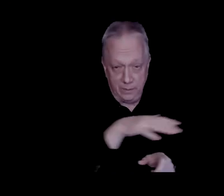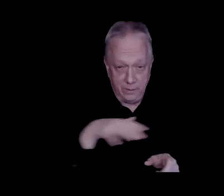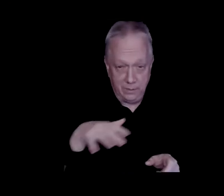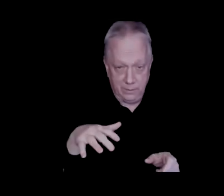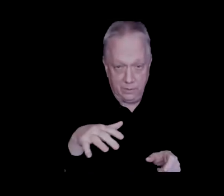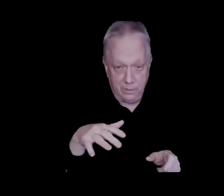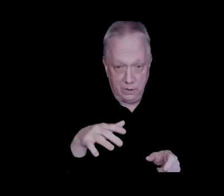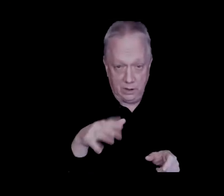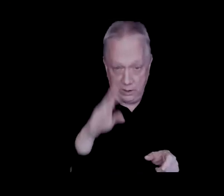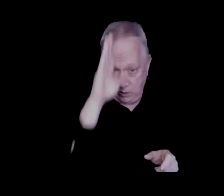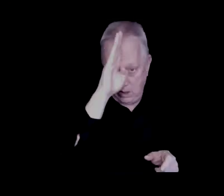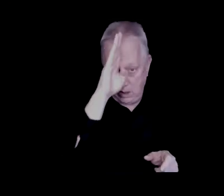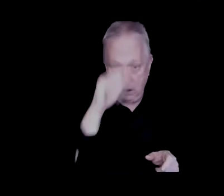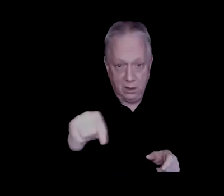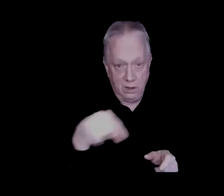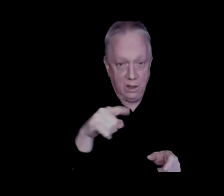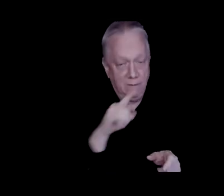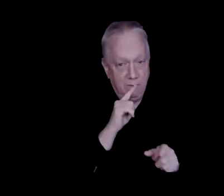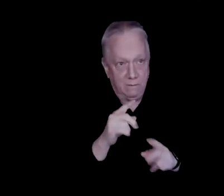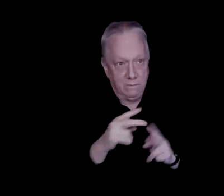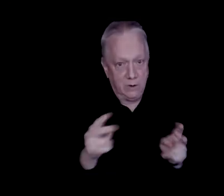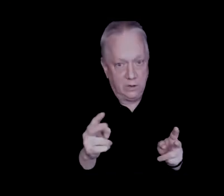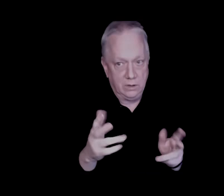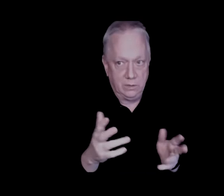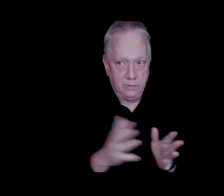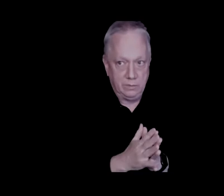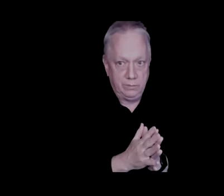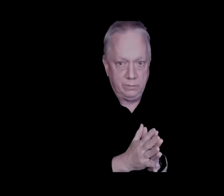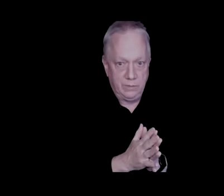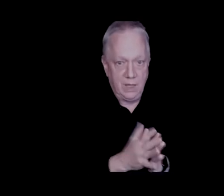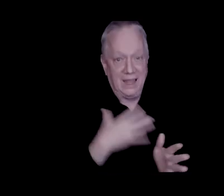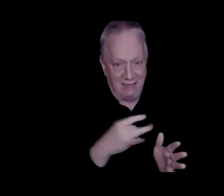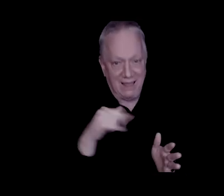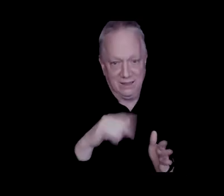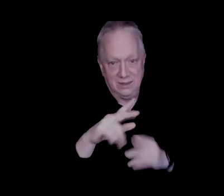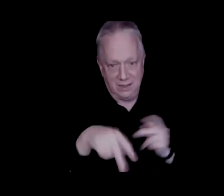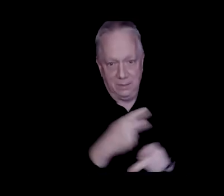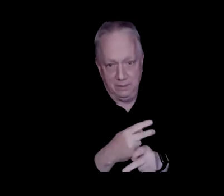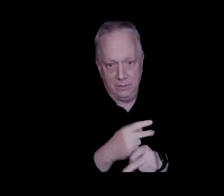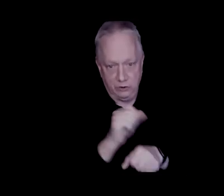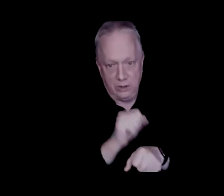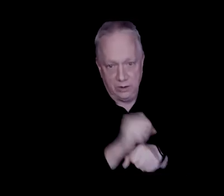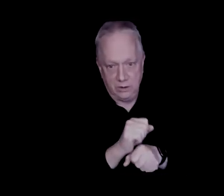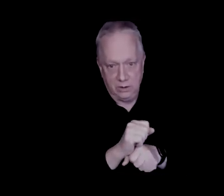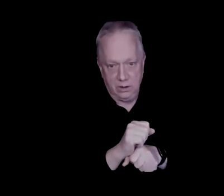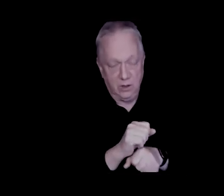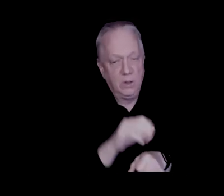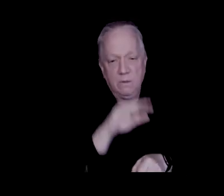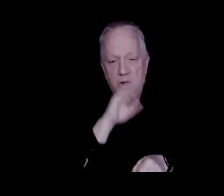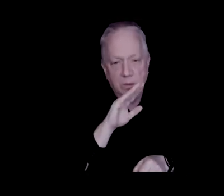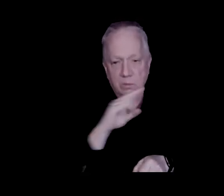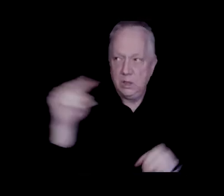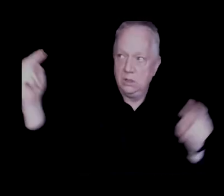in Iraq, they are very, they like this kind of project because they are quite fed up to be